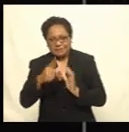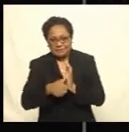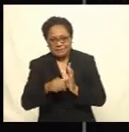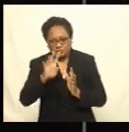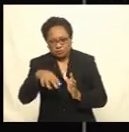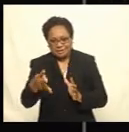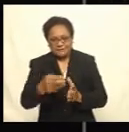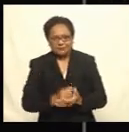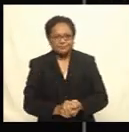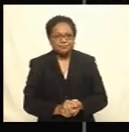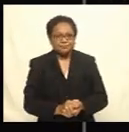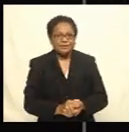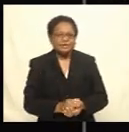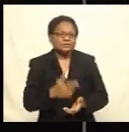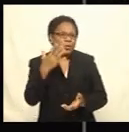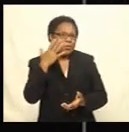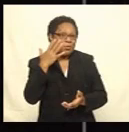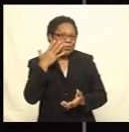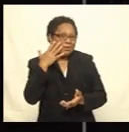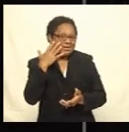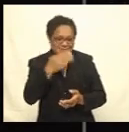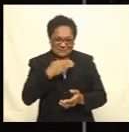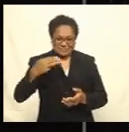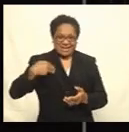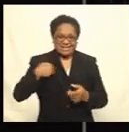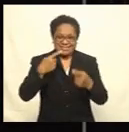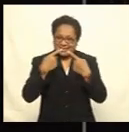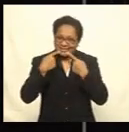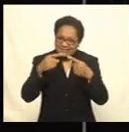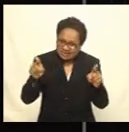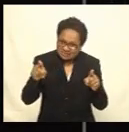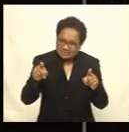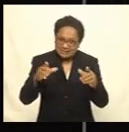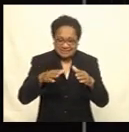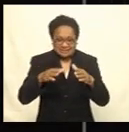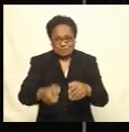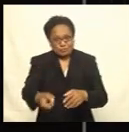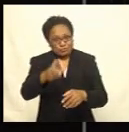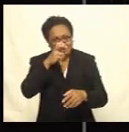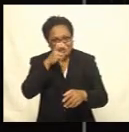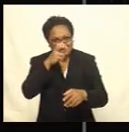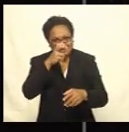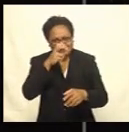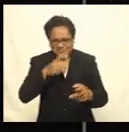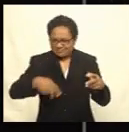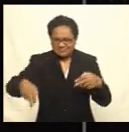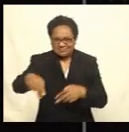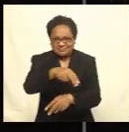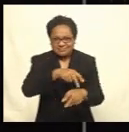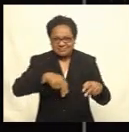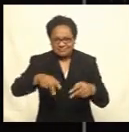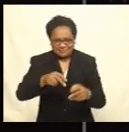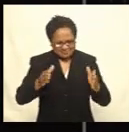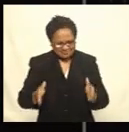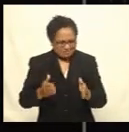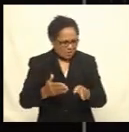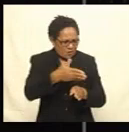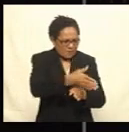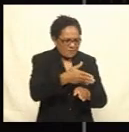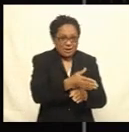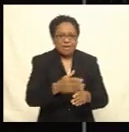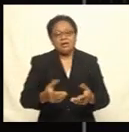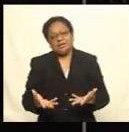Minakakwila, a day after the Ministry of Health laid stringent rules for movement across containment zones, people have been lining up at the